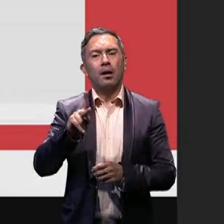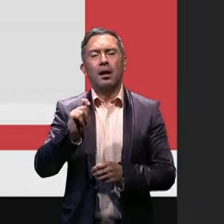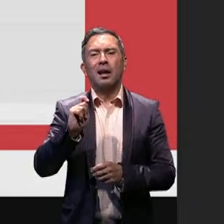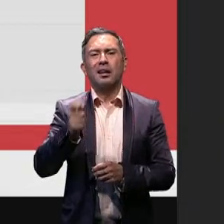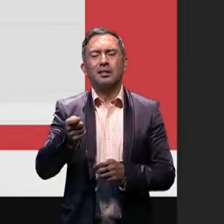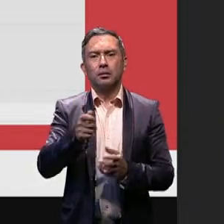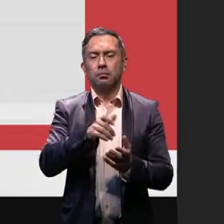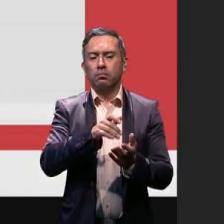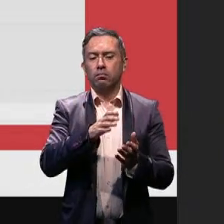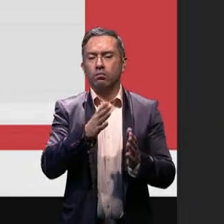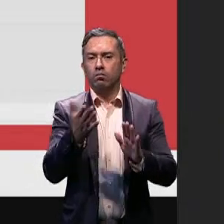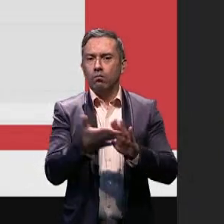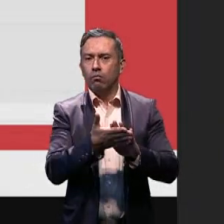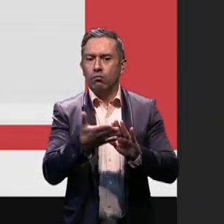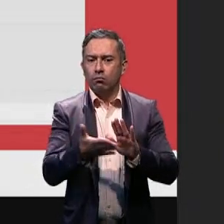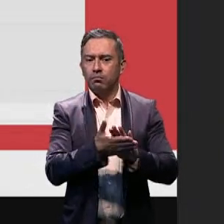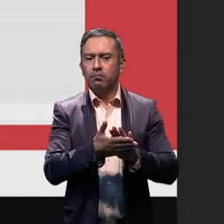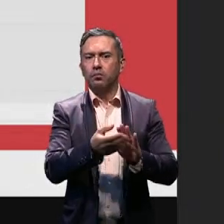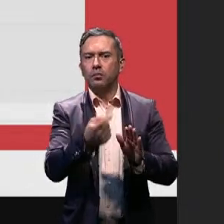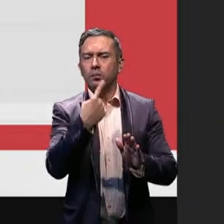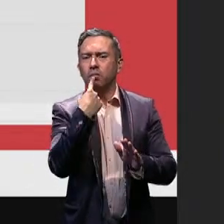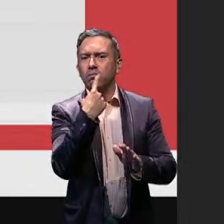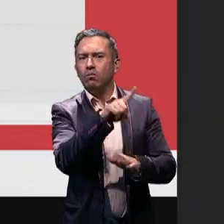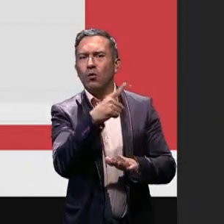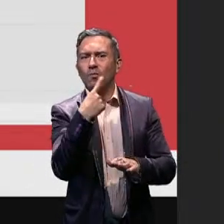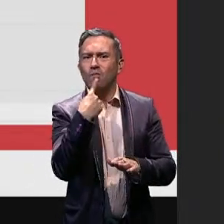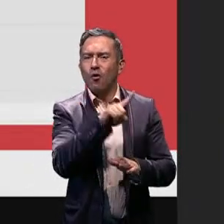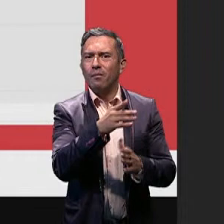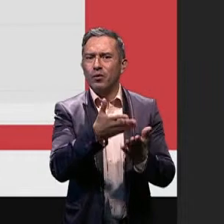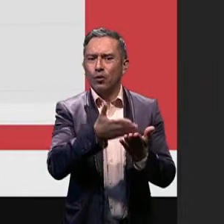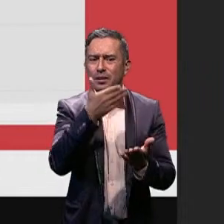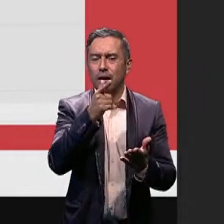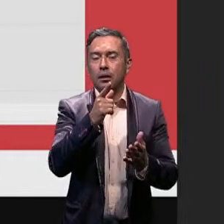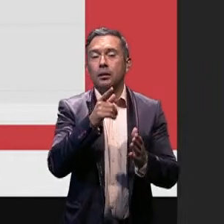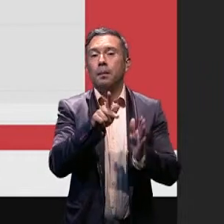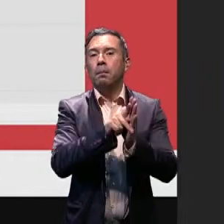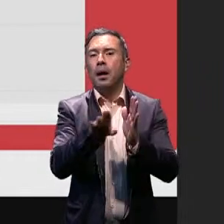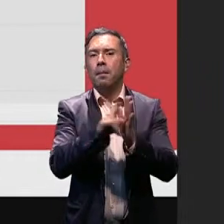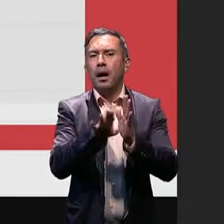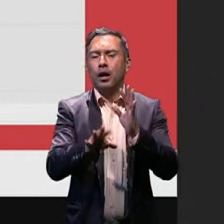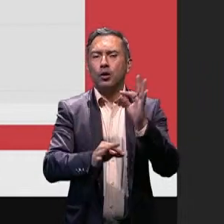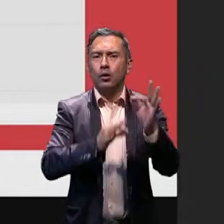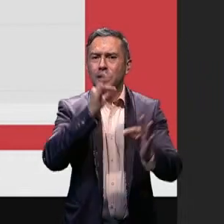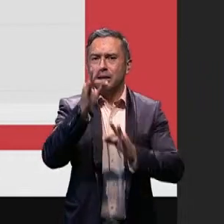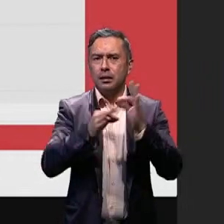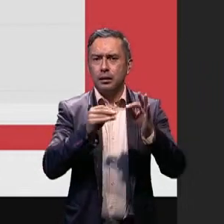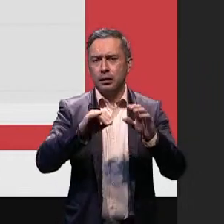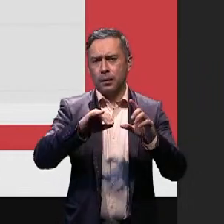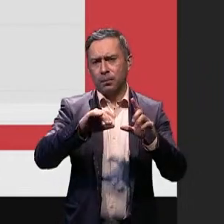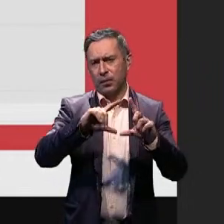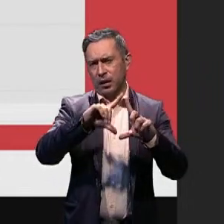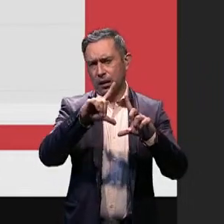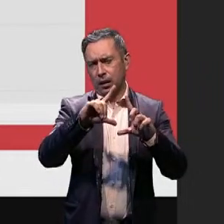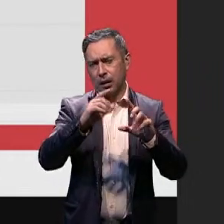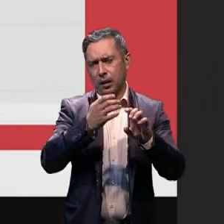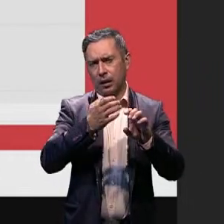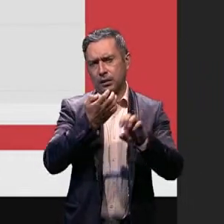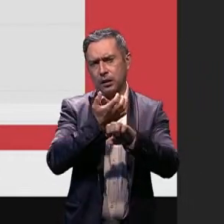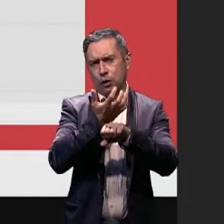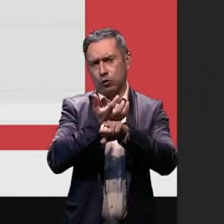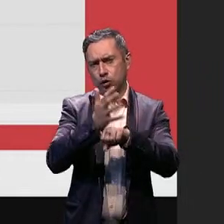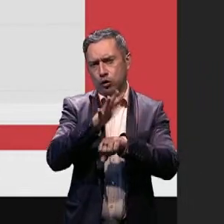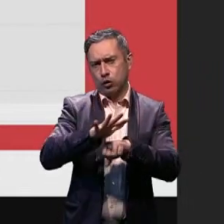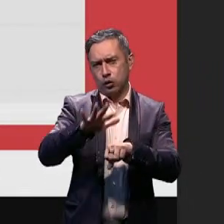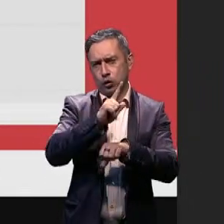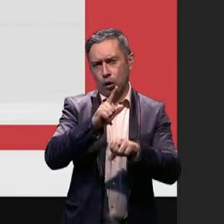and local levels, and as well as national, every morning by about 6:30 Eastern Standard Time. And it's a good place